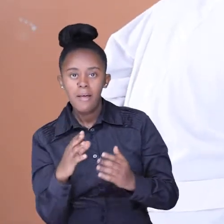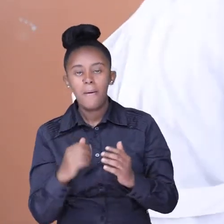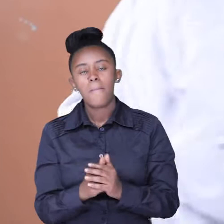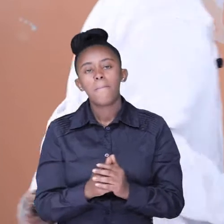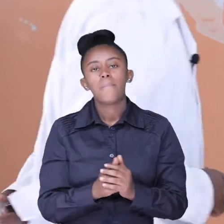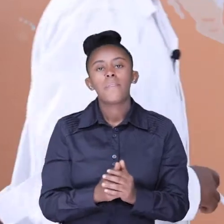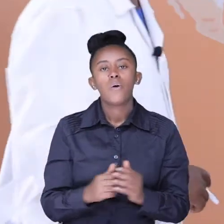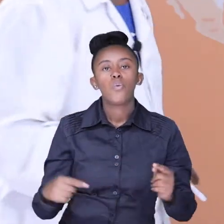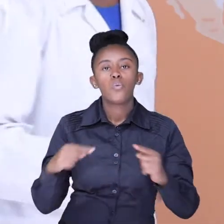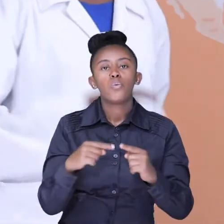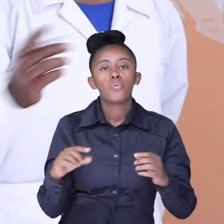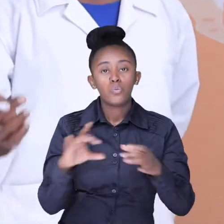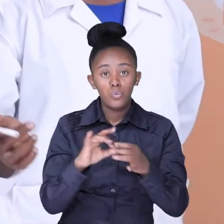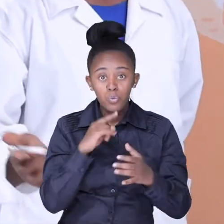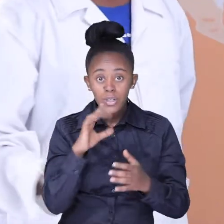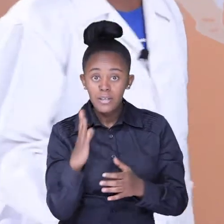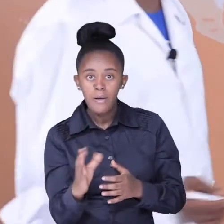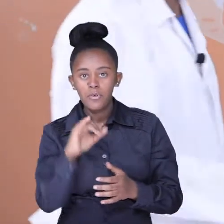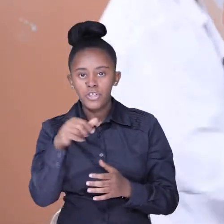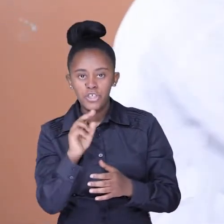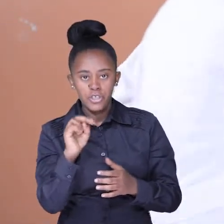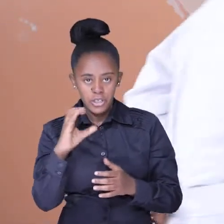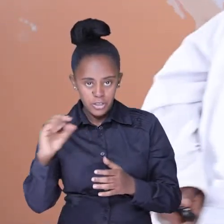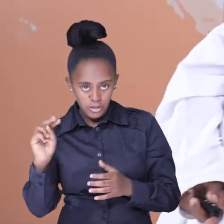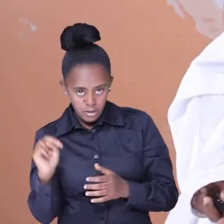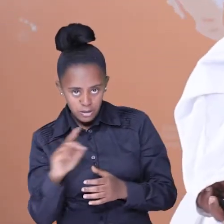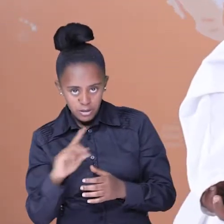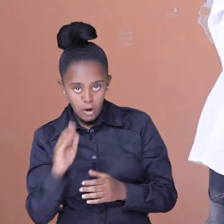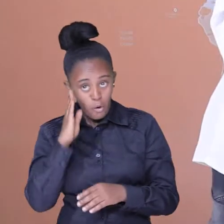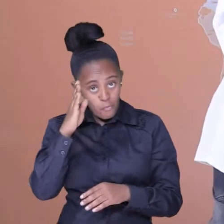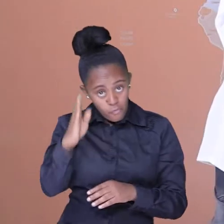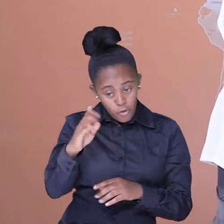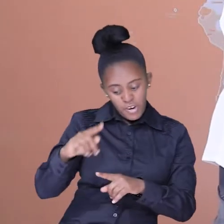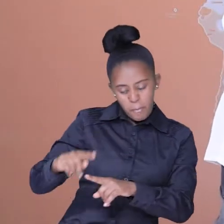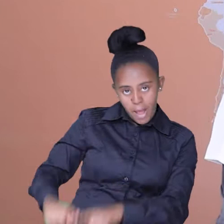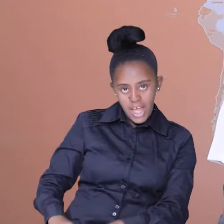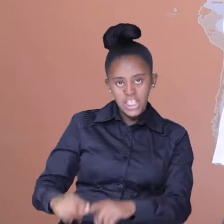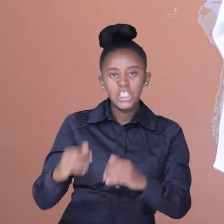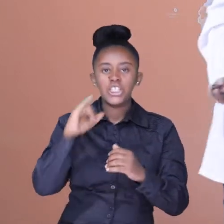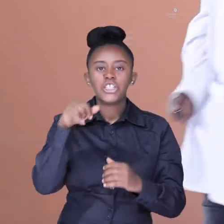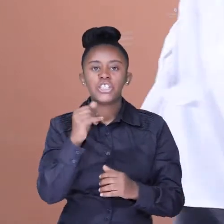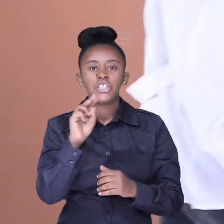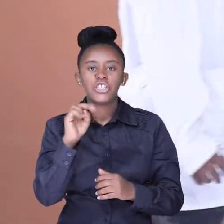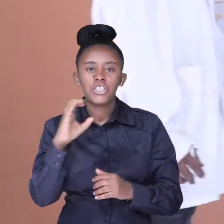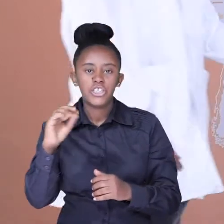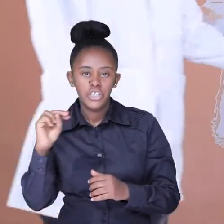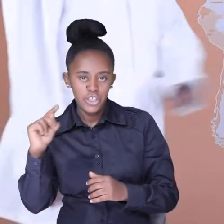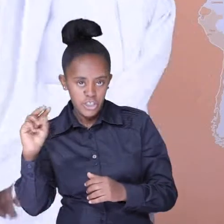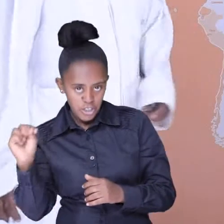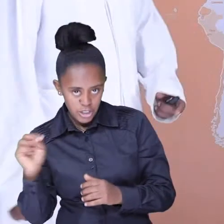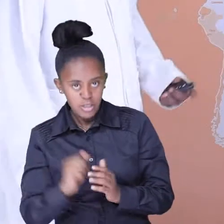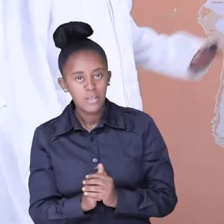to the negative terminal, the type of junction is what we call forward bias junction. Forward bias